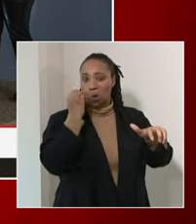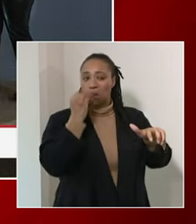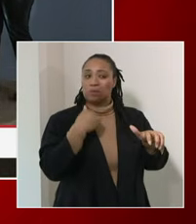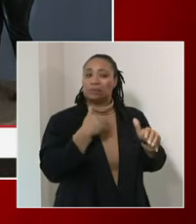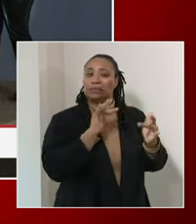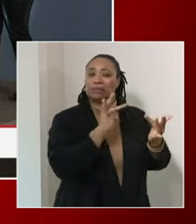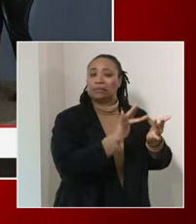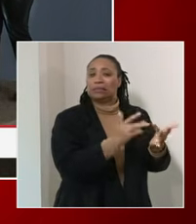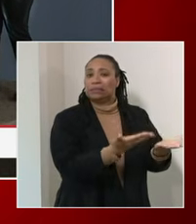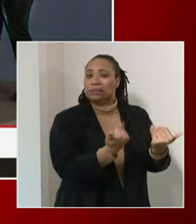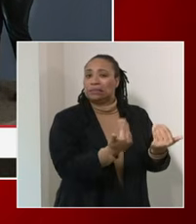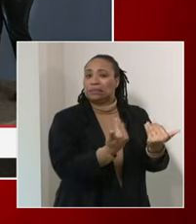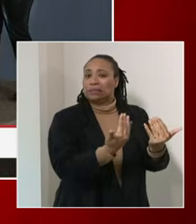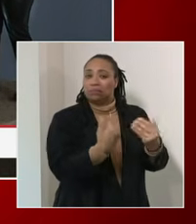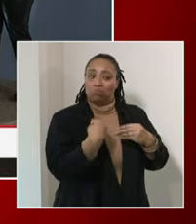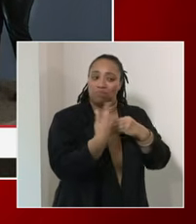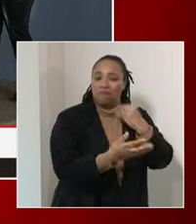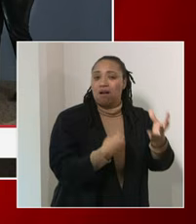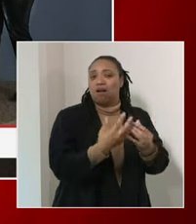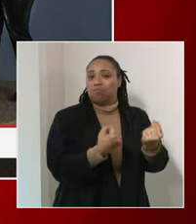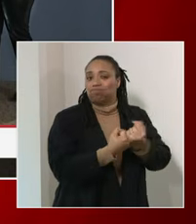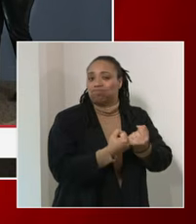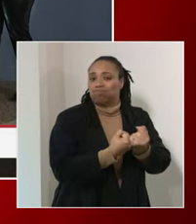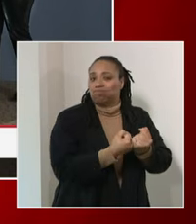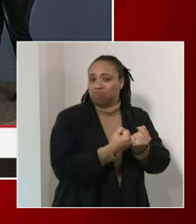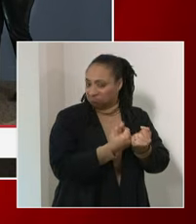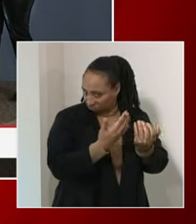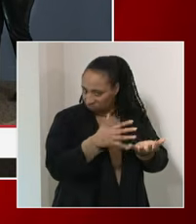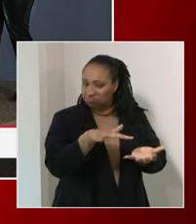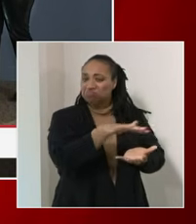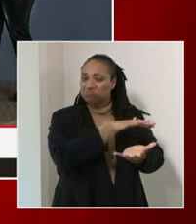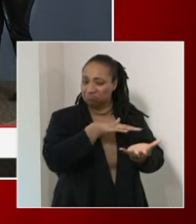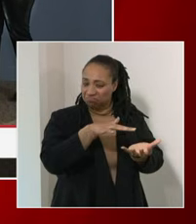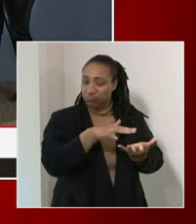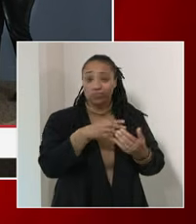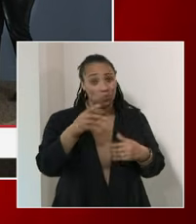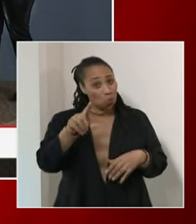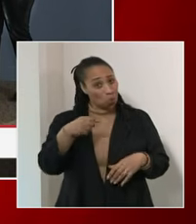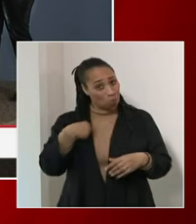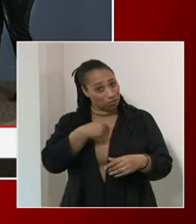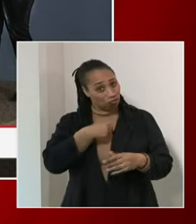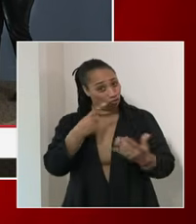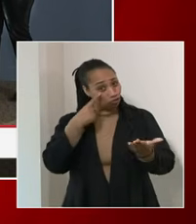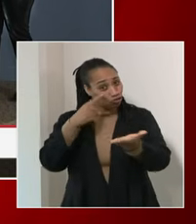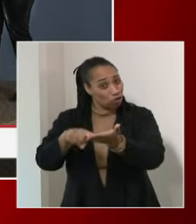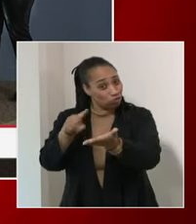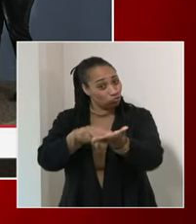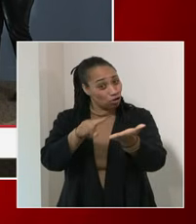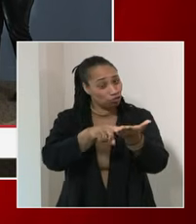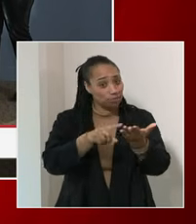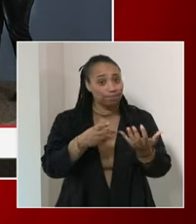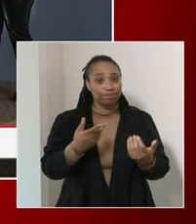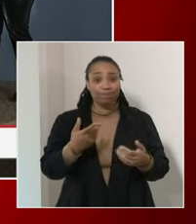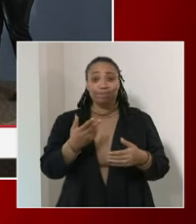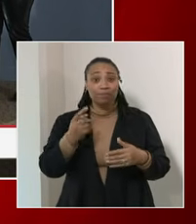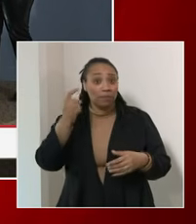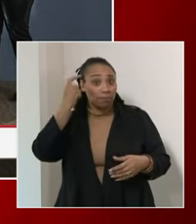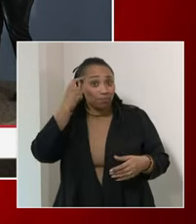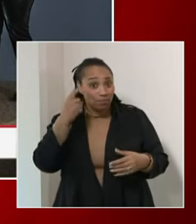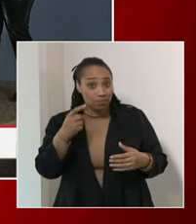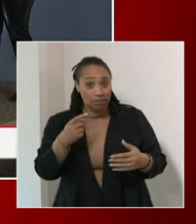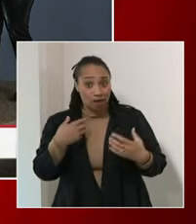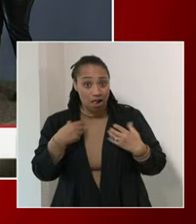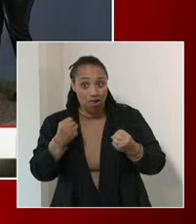continue also to check on people, coordinate with our partners at Department of Behavioral Health to assess people when they don't want to come in.